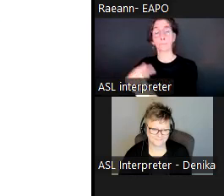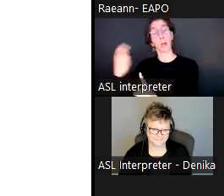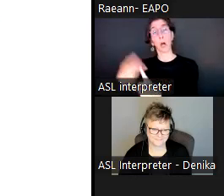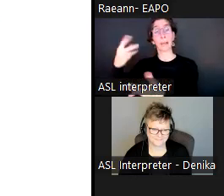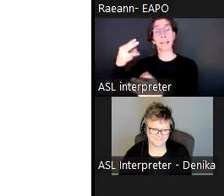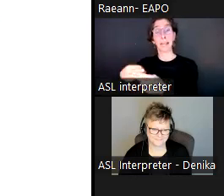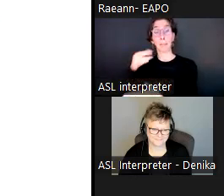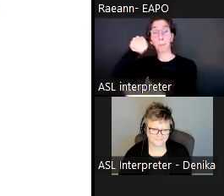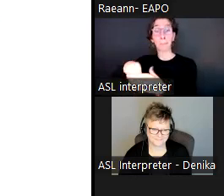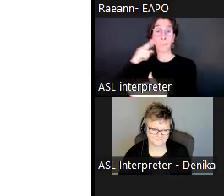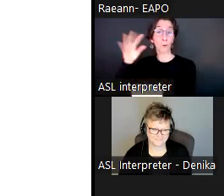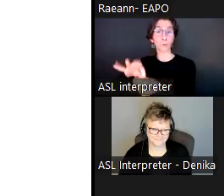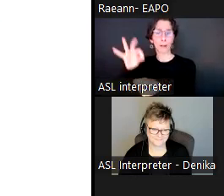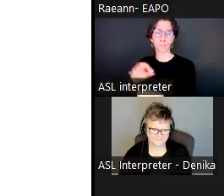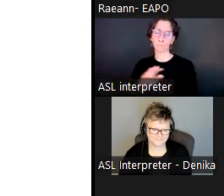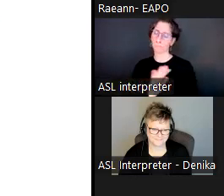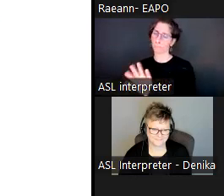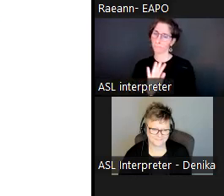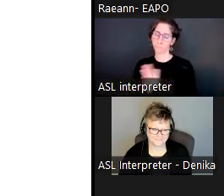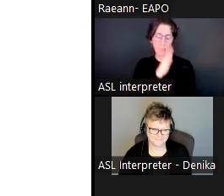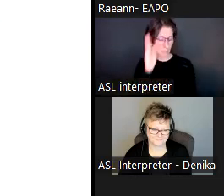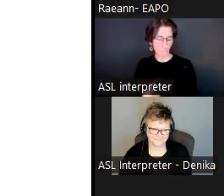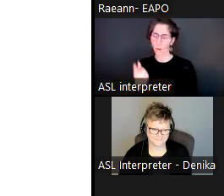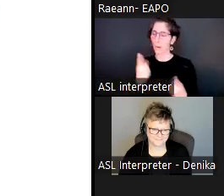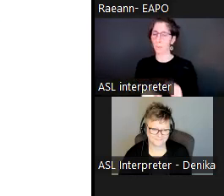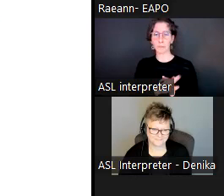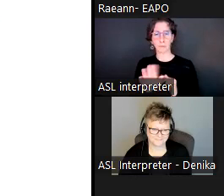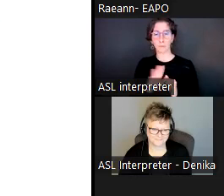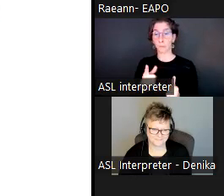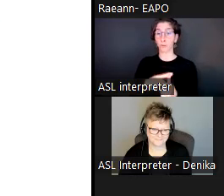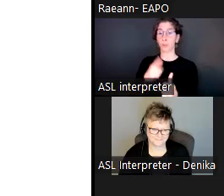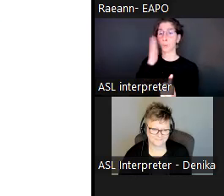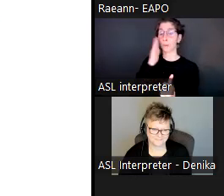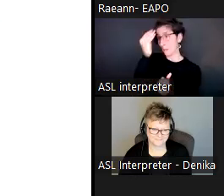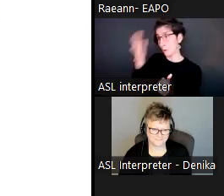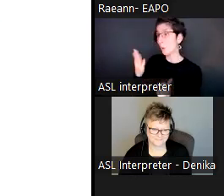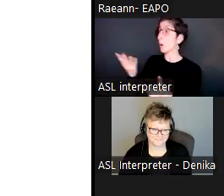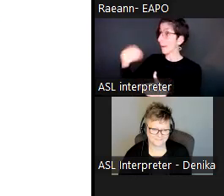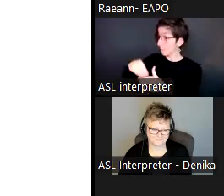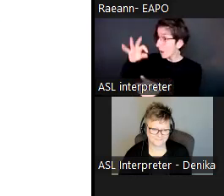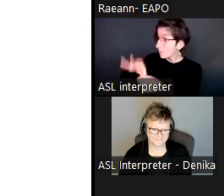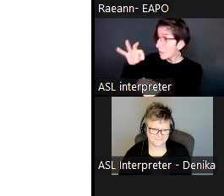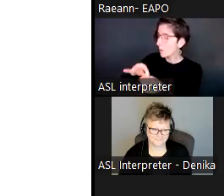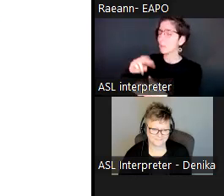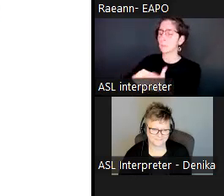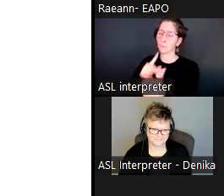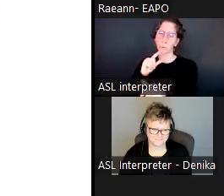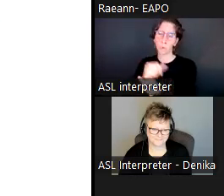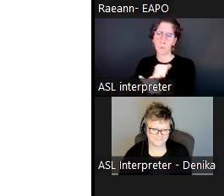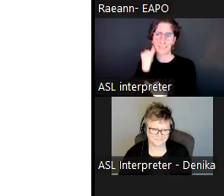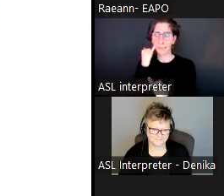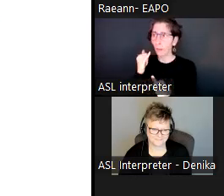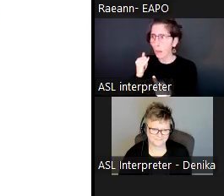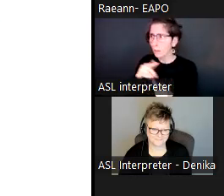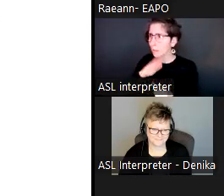you. Please know that does not happen unless they advise you that you've put your name in a draw. And